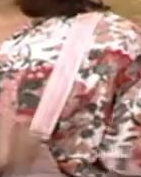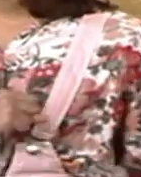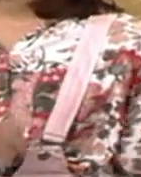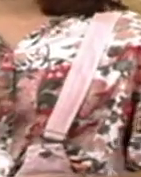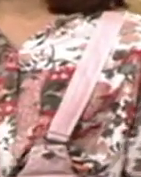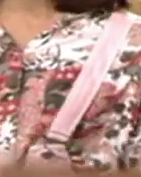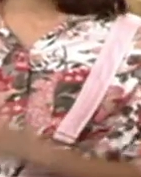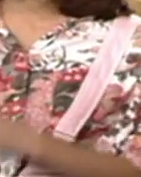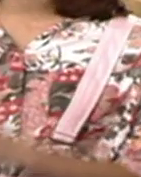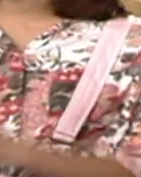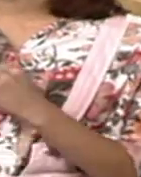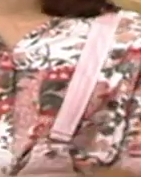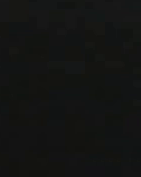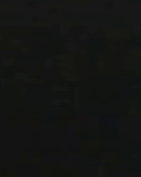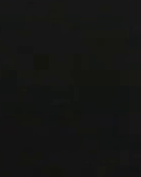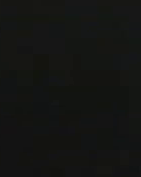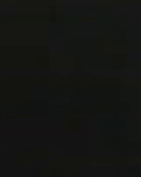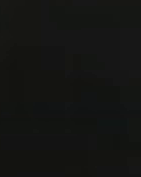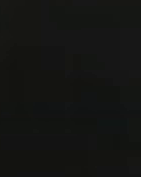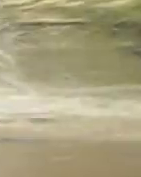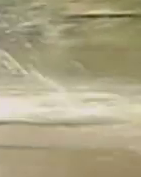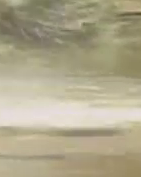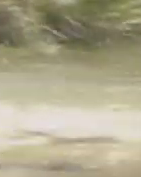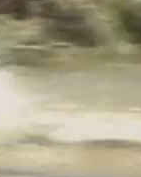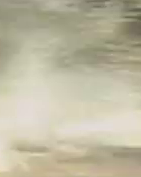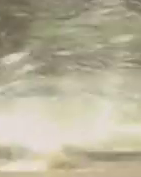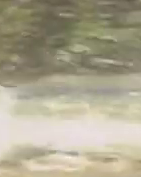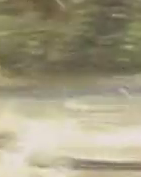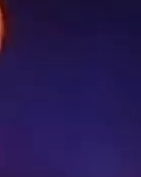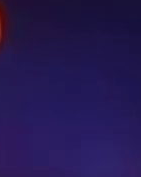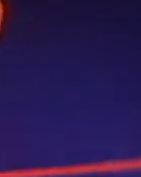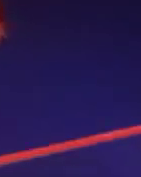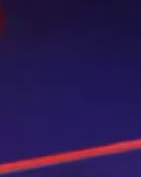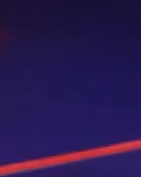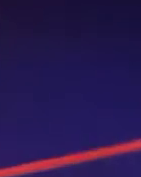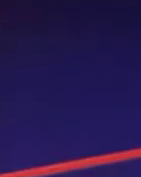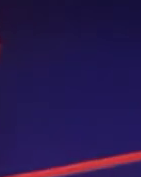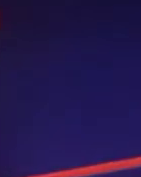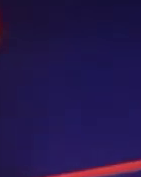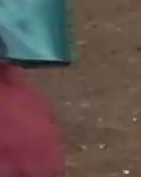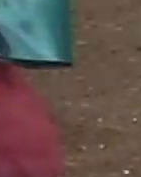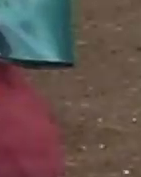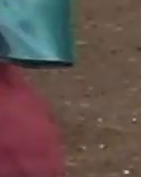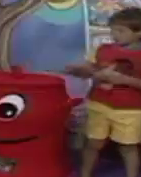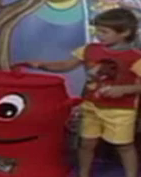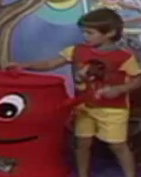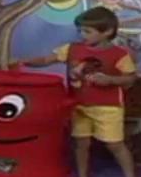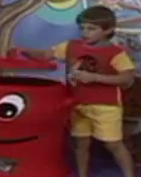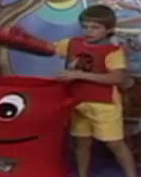Chickens? A singing donkey? Puppets? A splash of fun? I